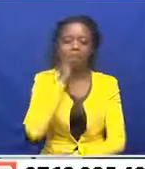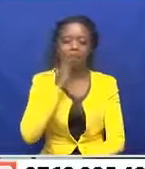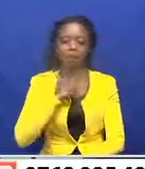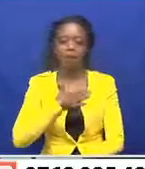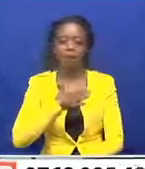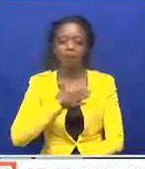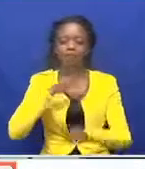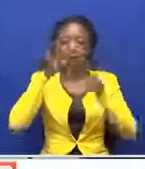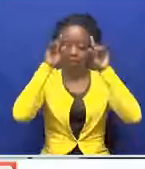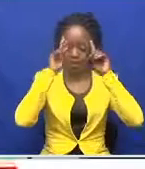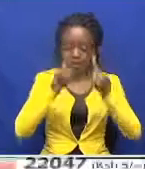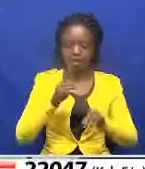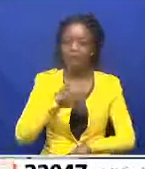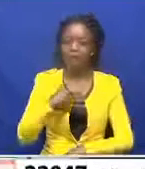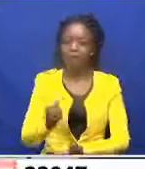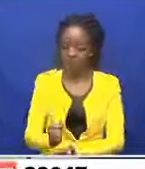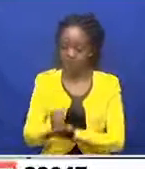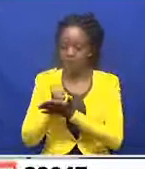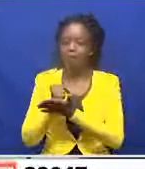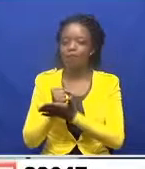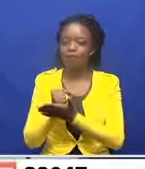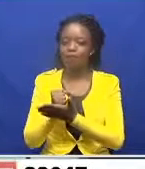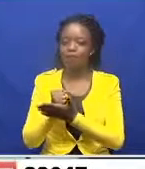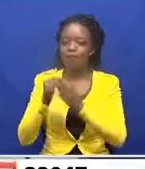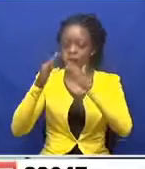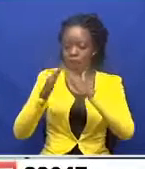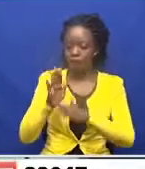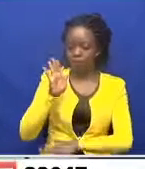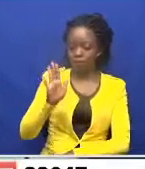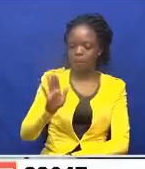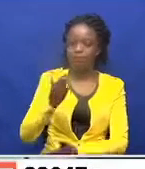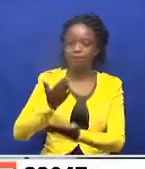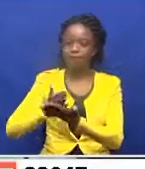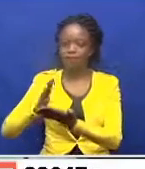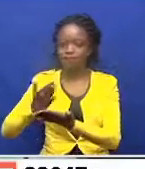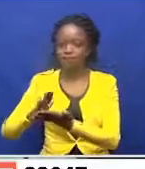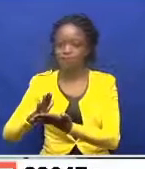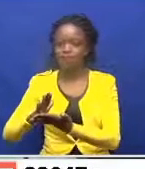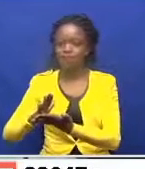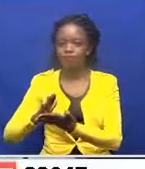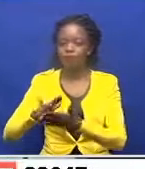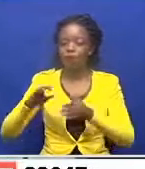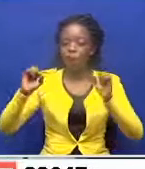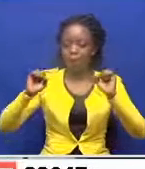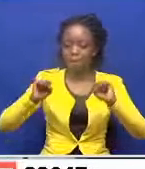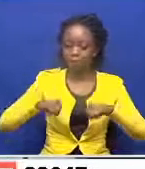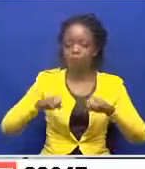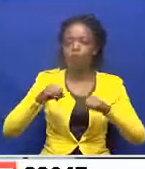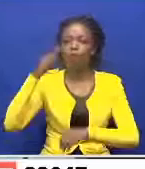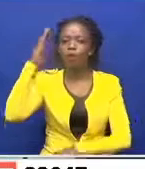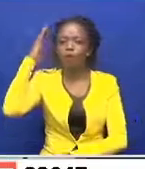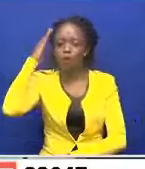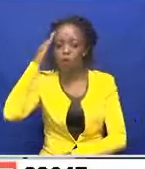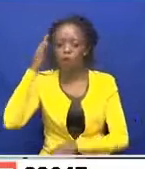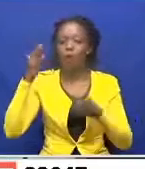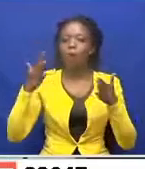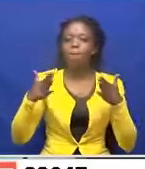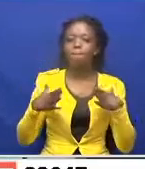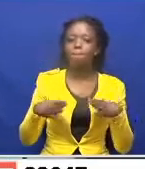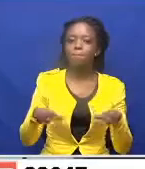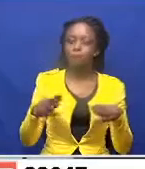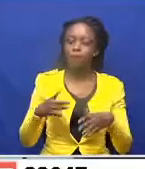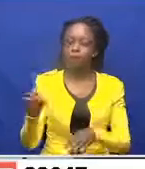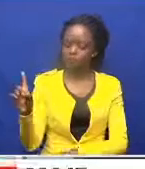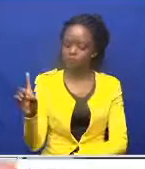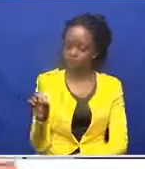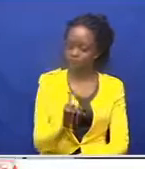aliamua nimwekee kwa nyumba zake za kukomboa ili ajue watu